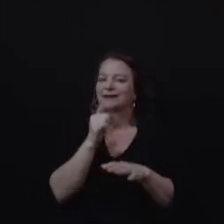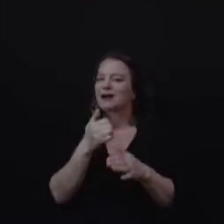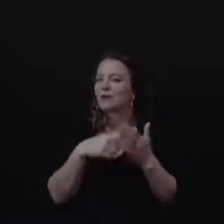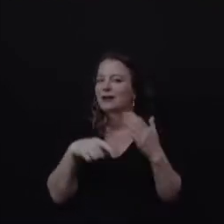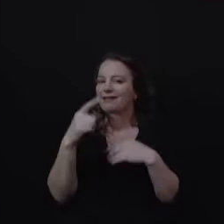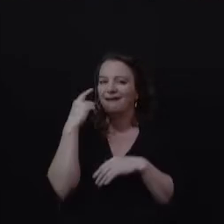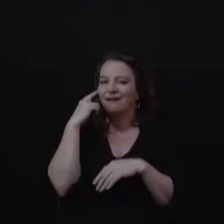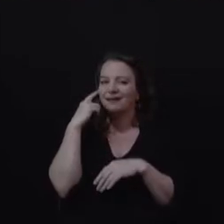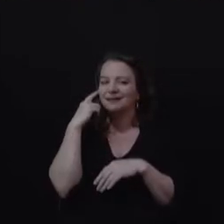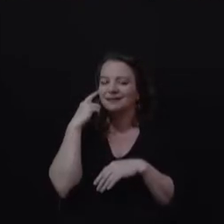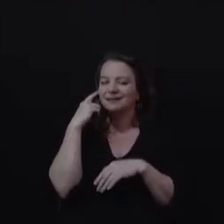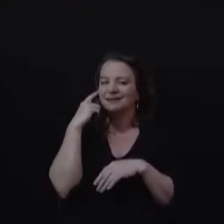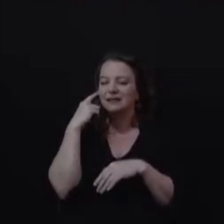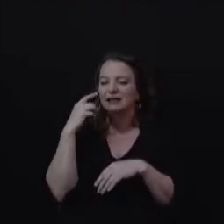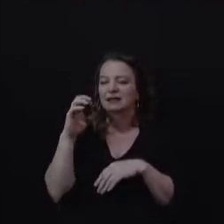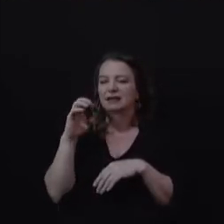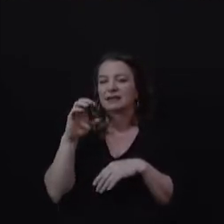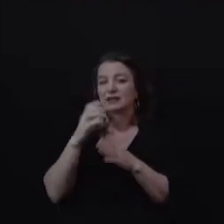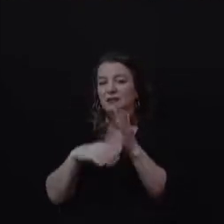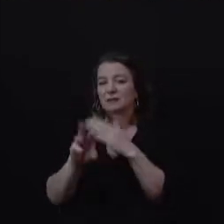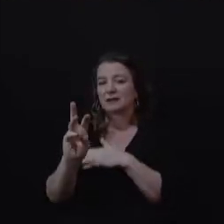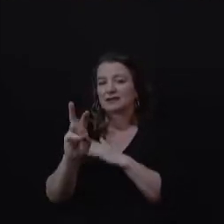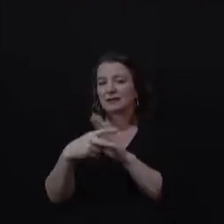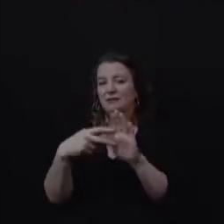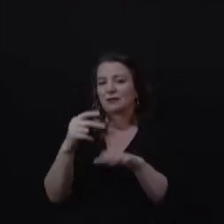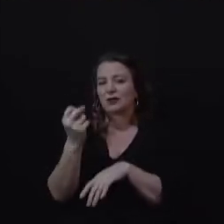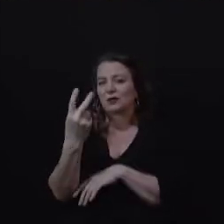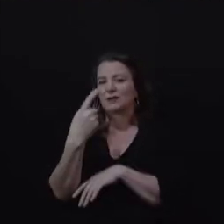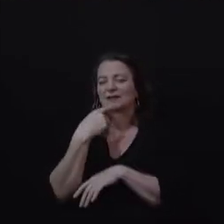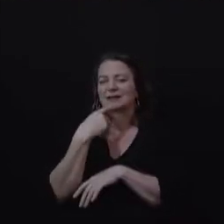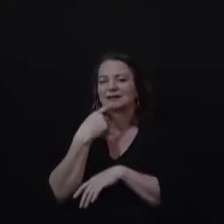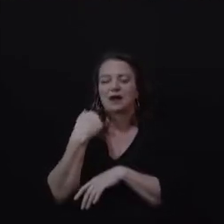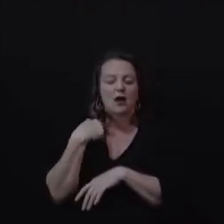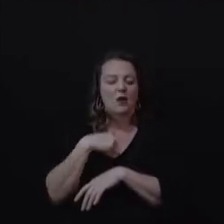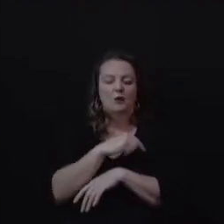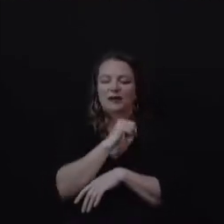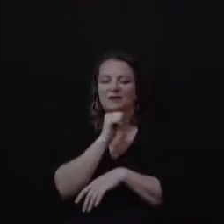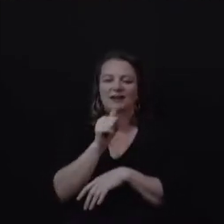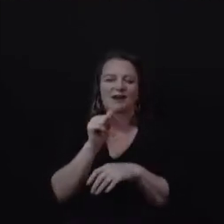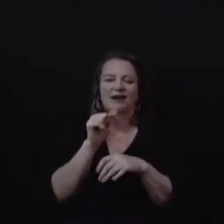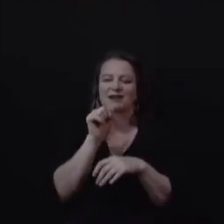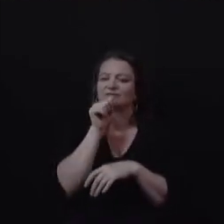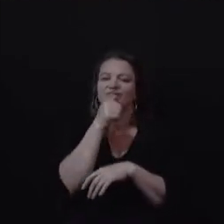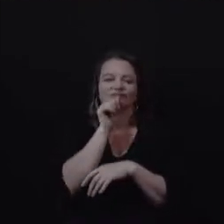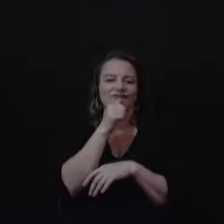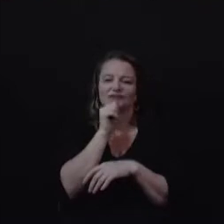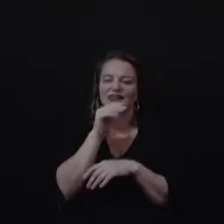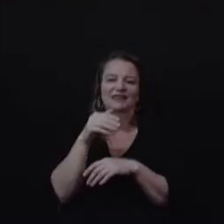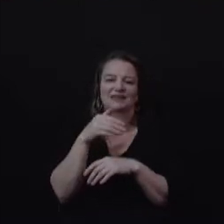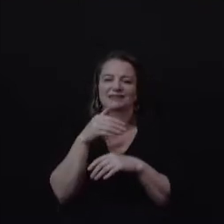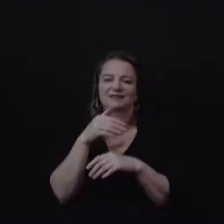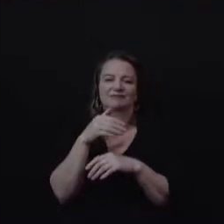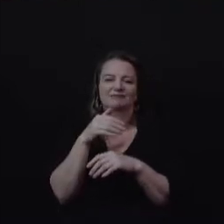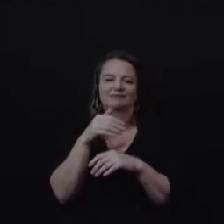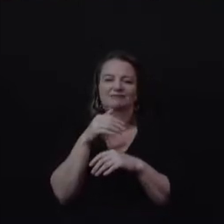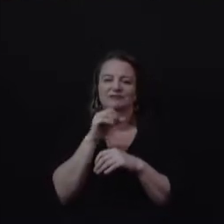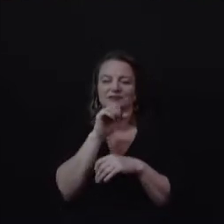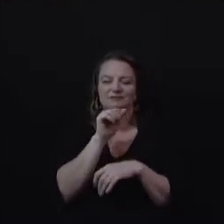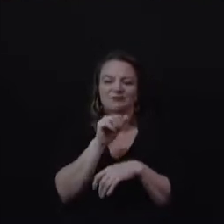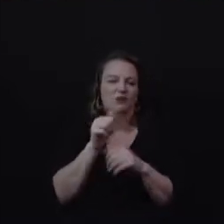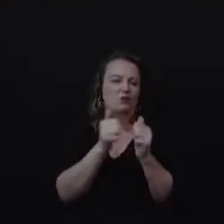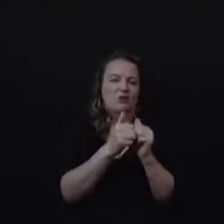is. Because in Ephesians chapter 6, verse 12, Paul says, well, we do not wrestle against flesh and blood. Stop trying